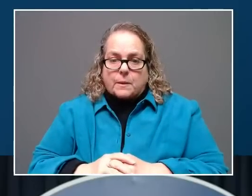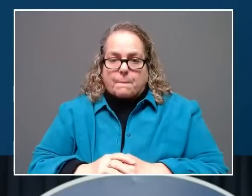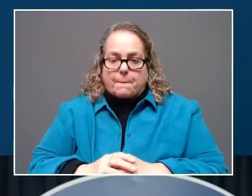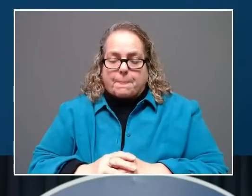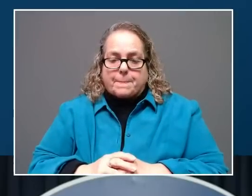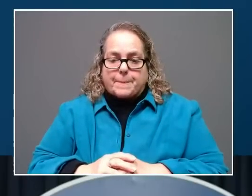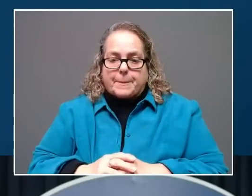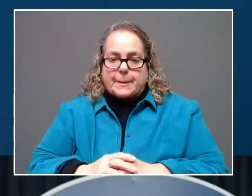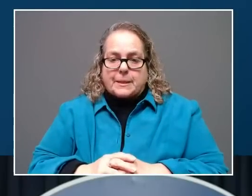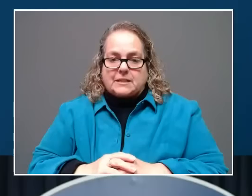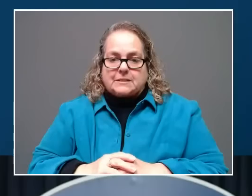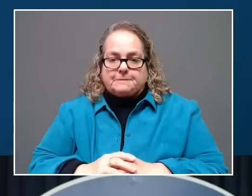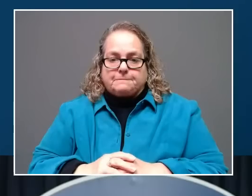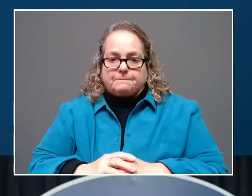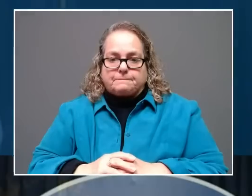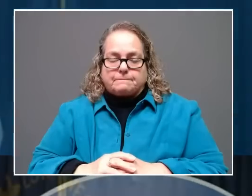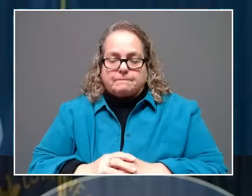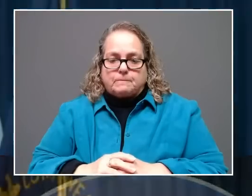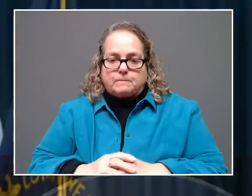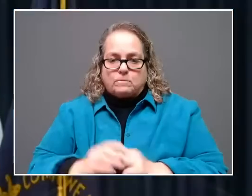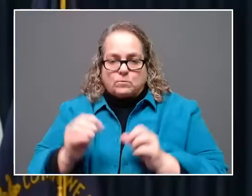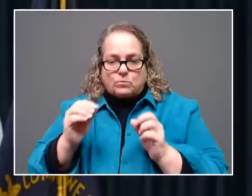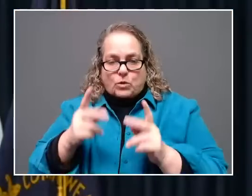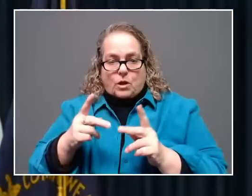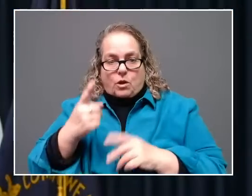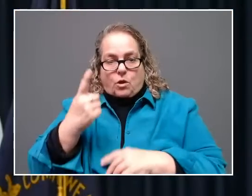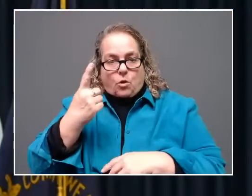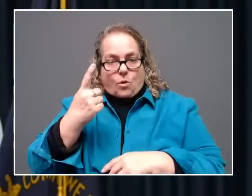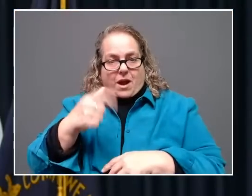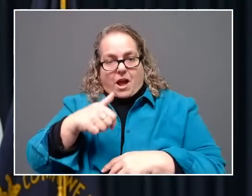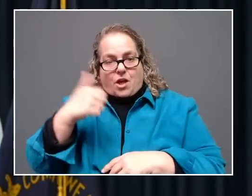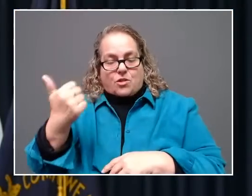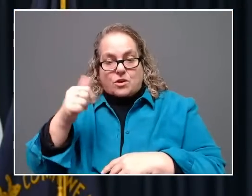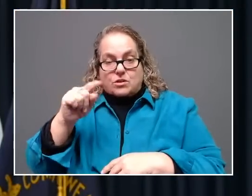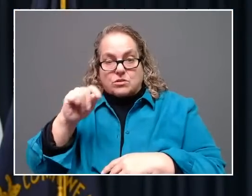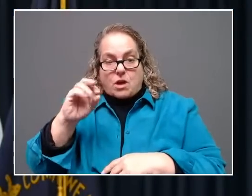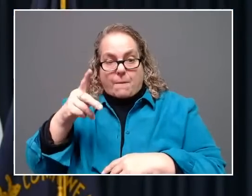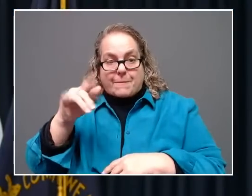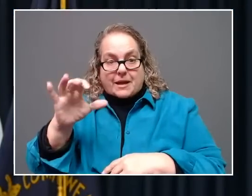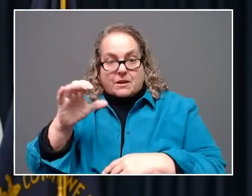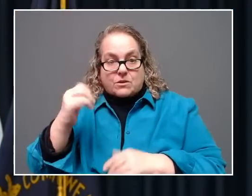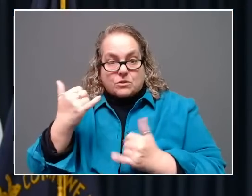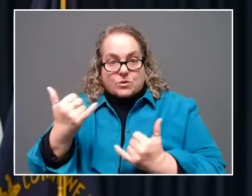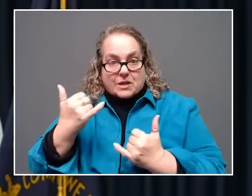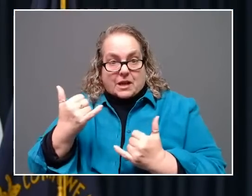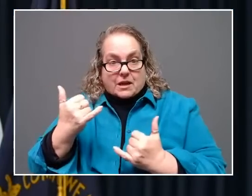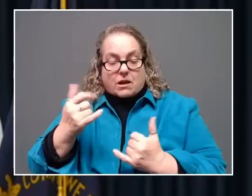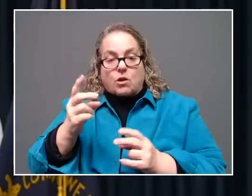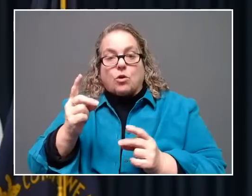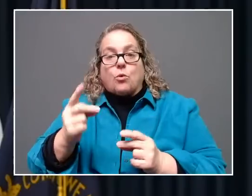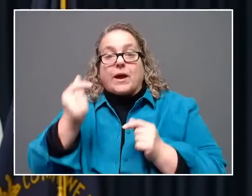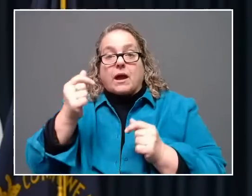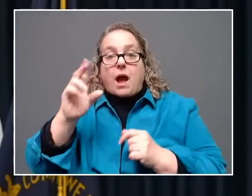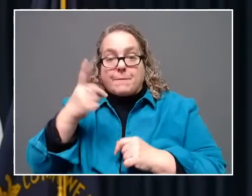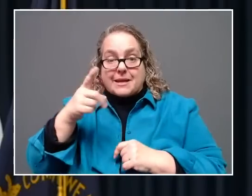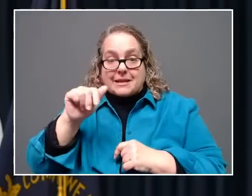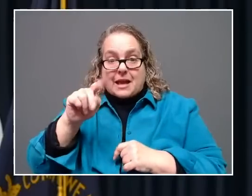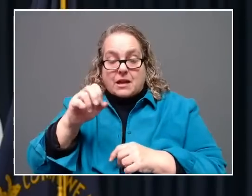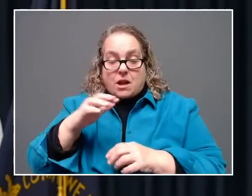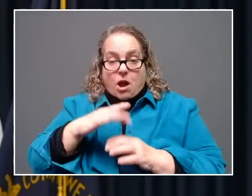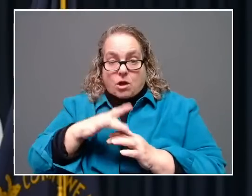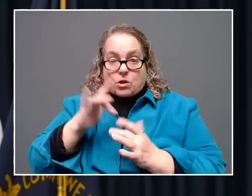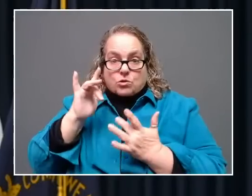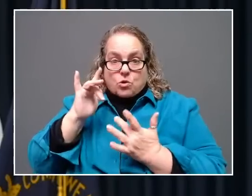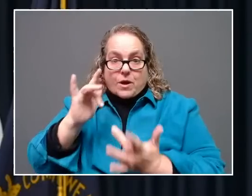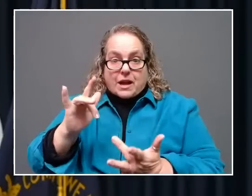All right. One other topic today. I want to give a quick update on tornado relief.